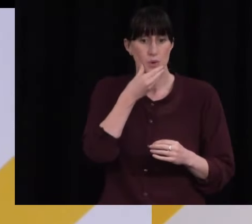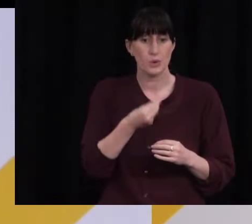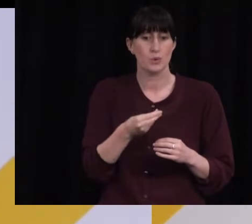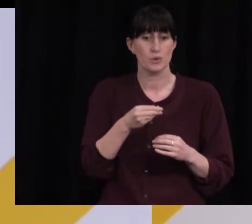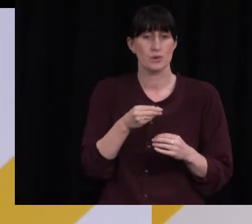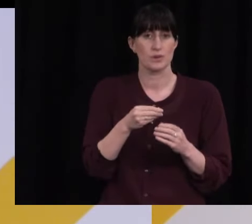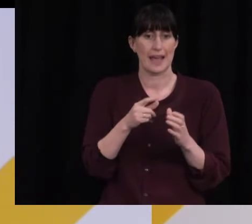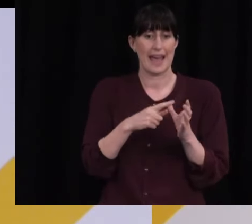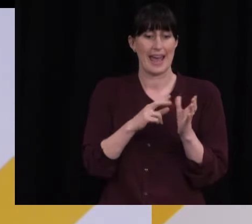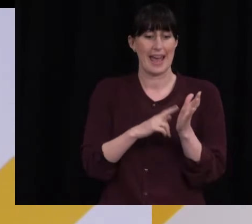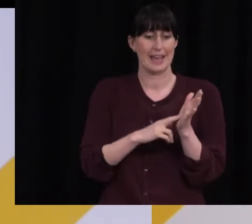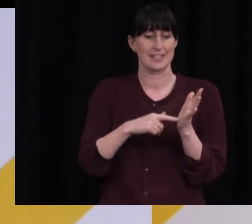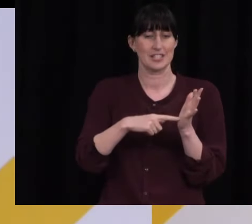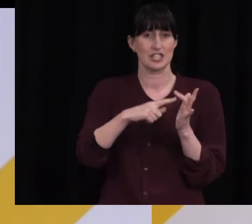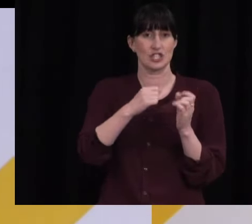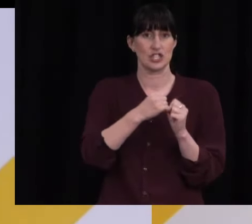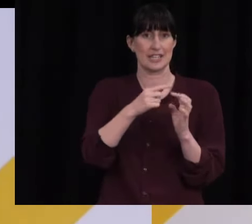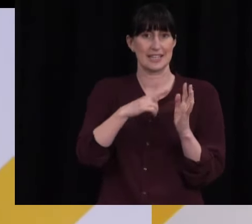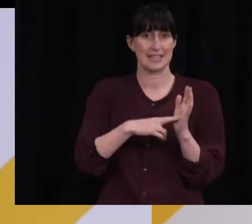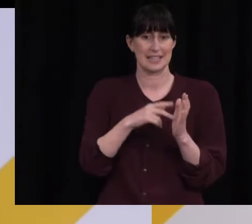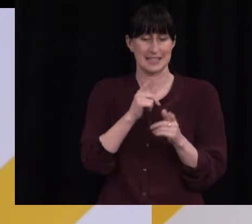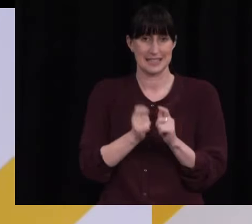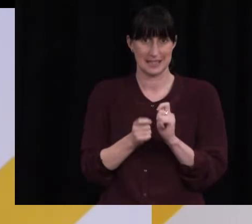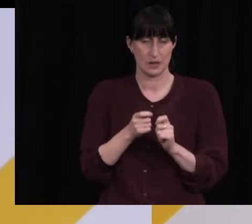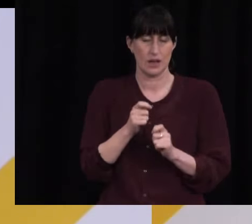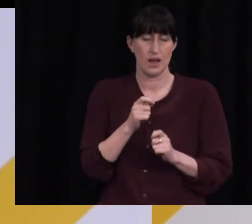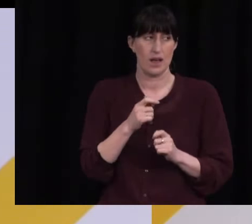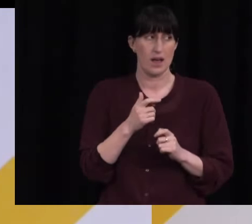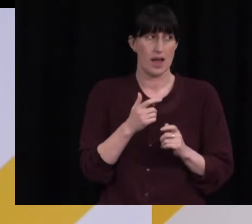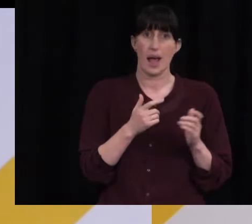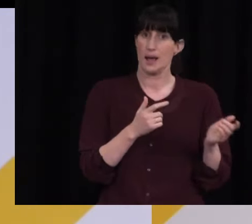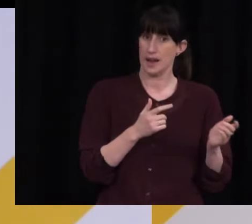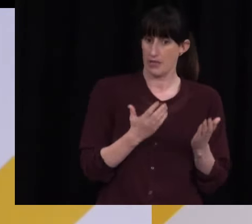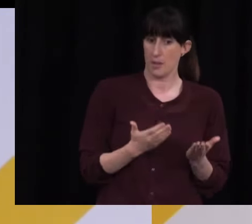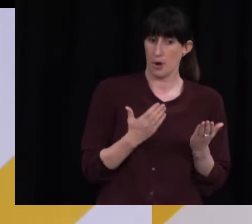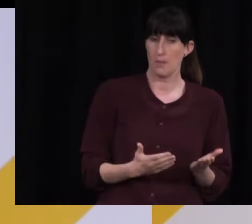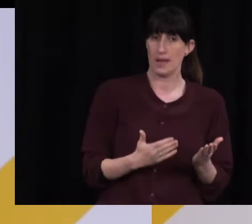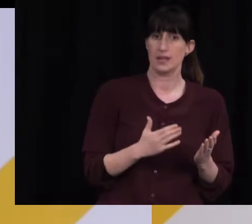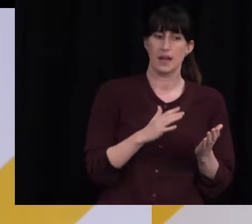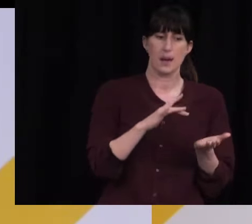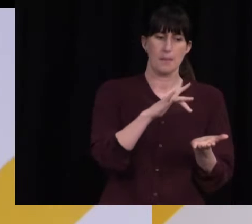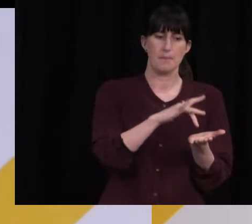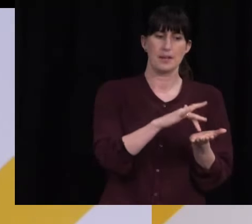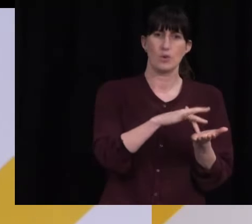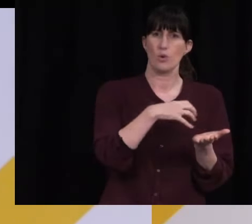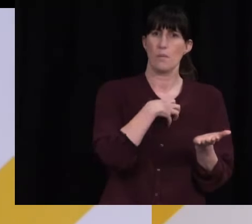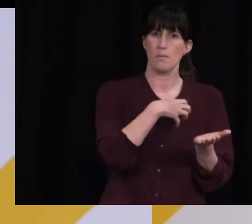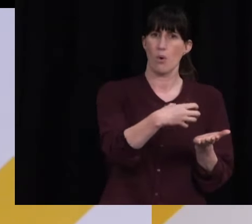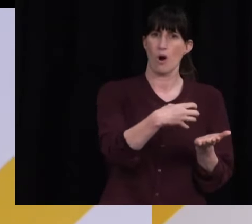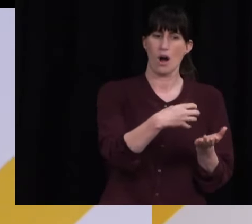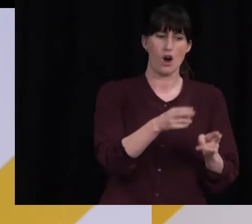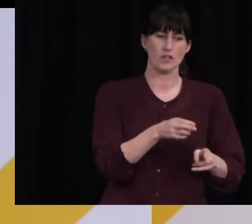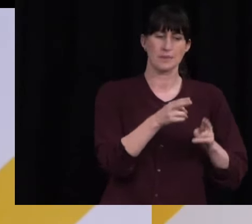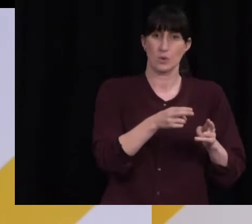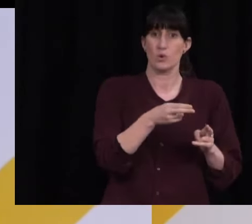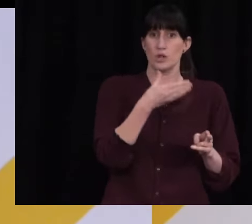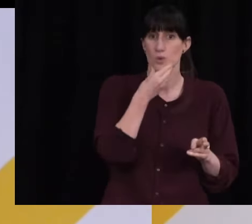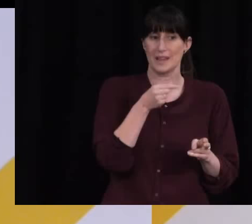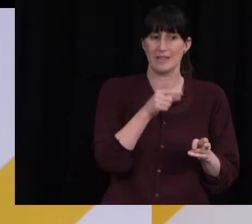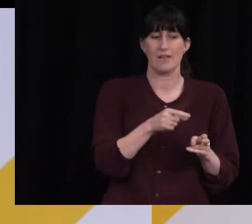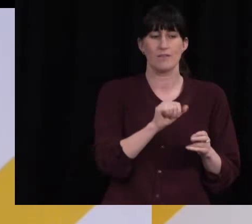talk about the potential use of antigen testing, and it's being used in Middlemore at present as well for regular testing of health